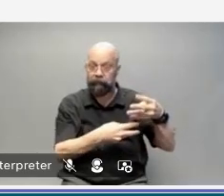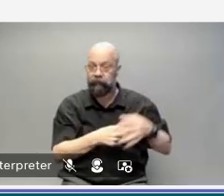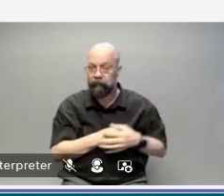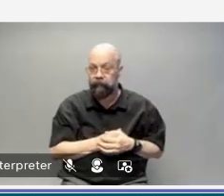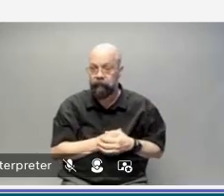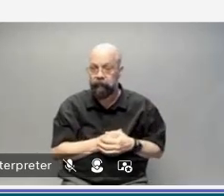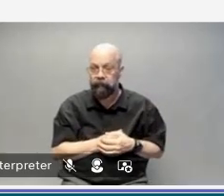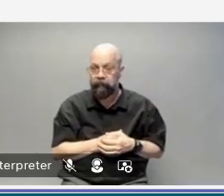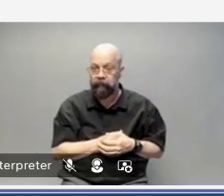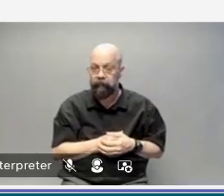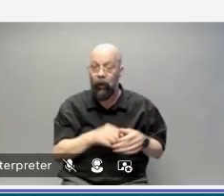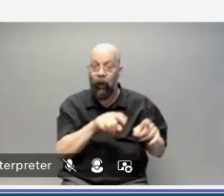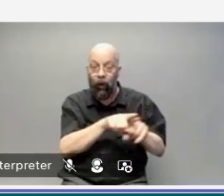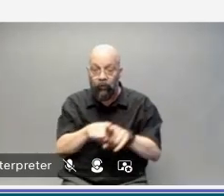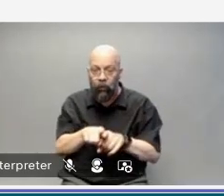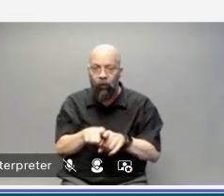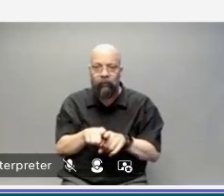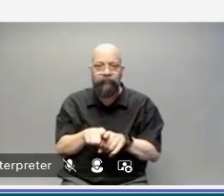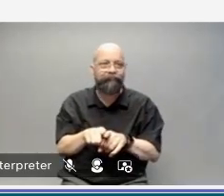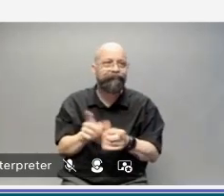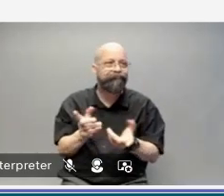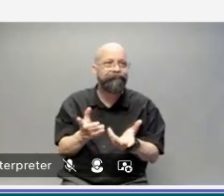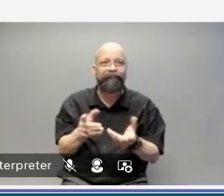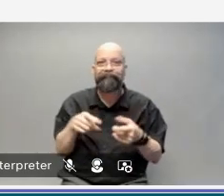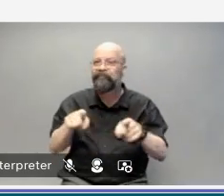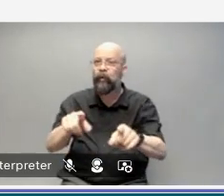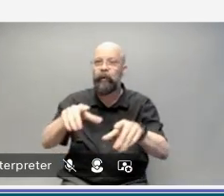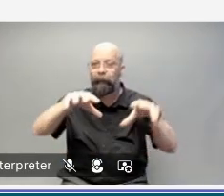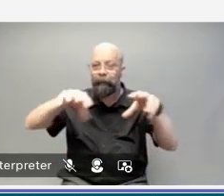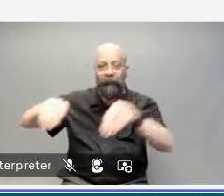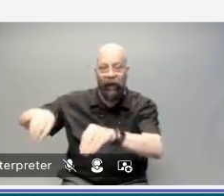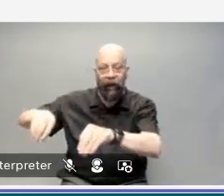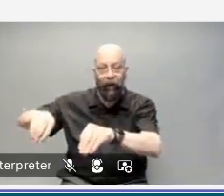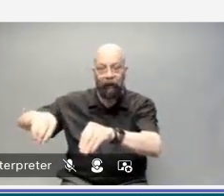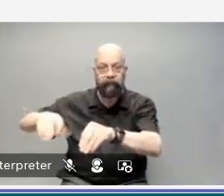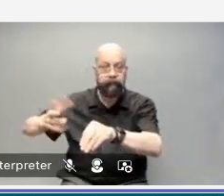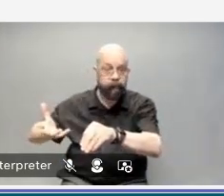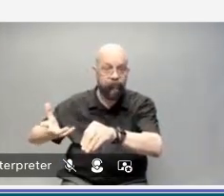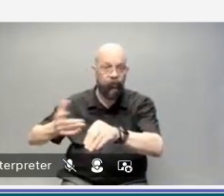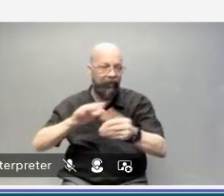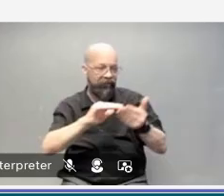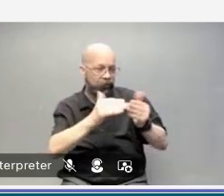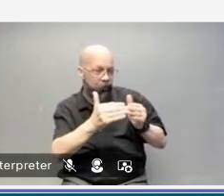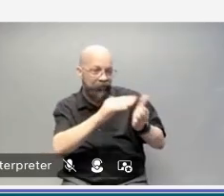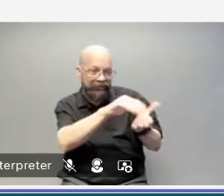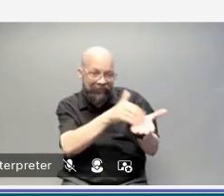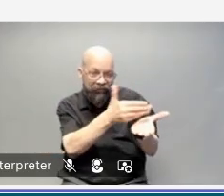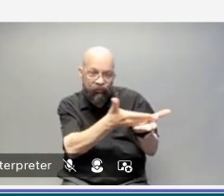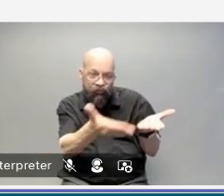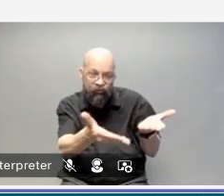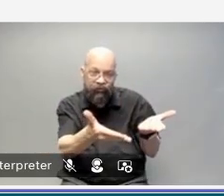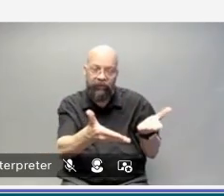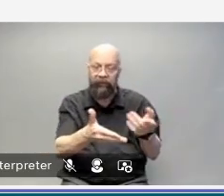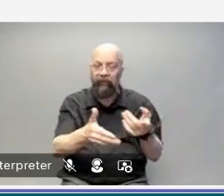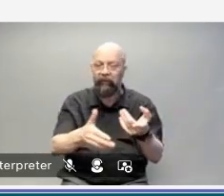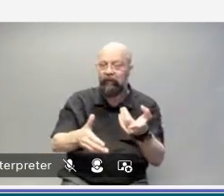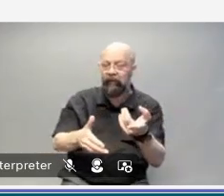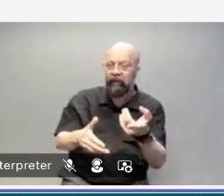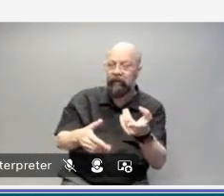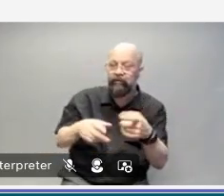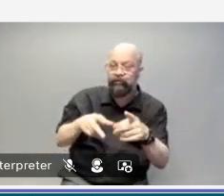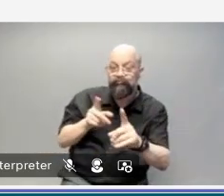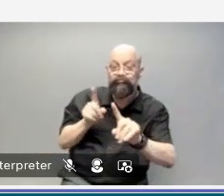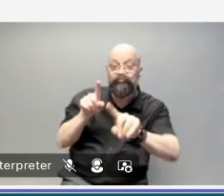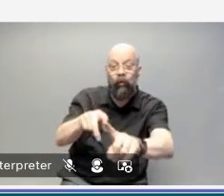are available during PSPS, which include community resource centers, community crew vehicles, EV charging